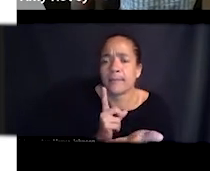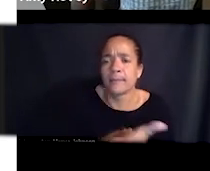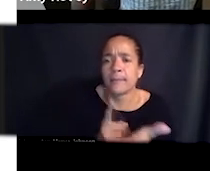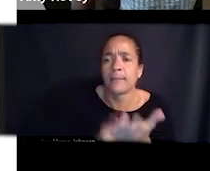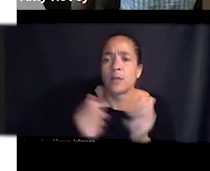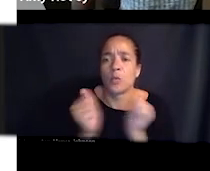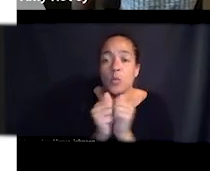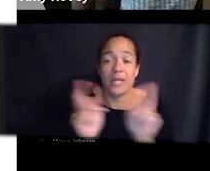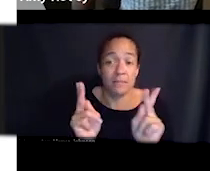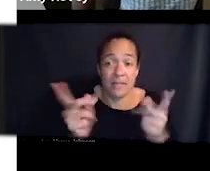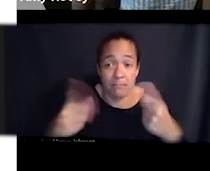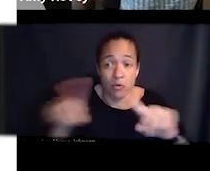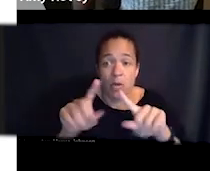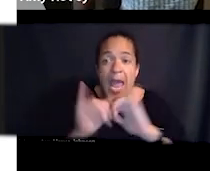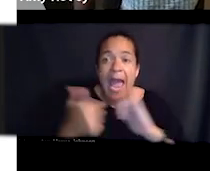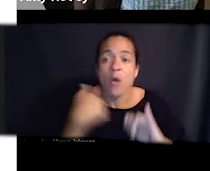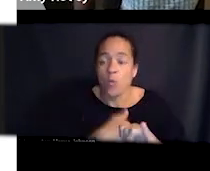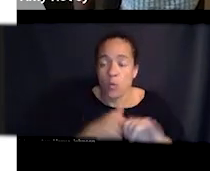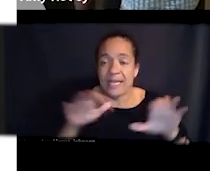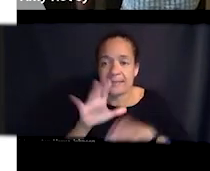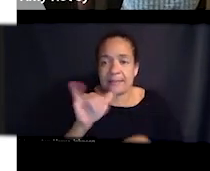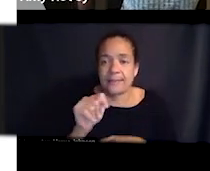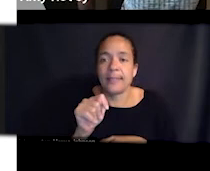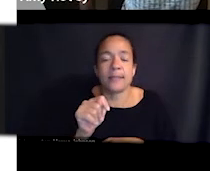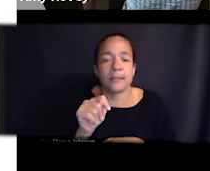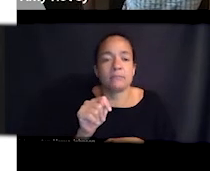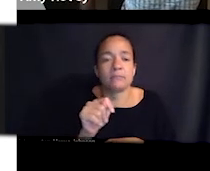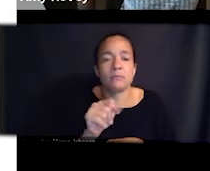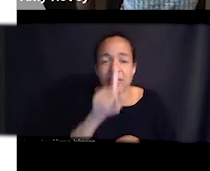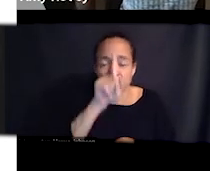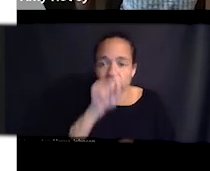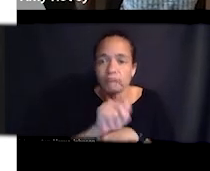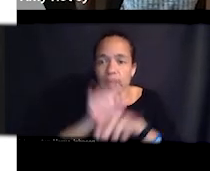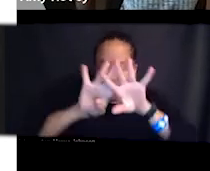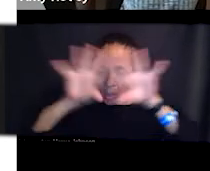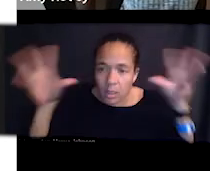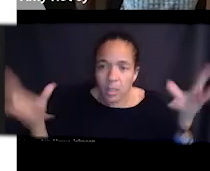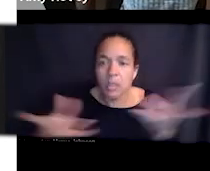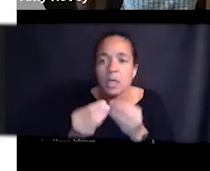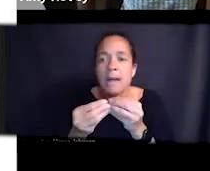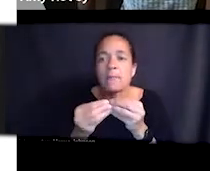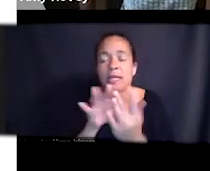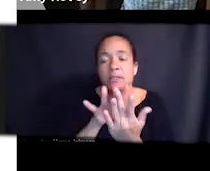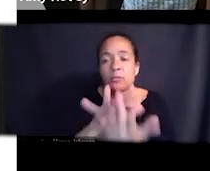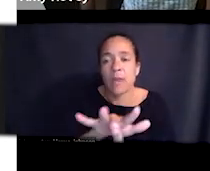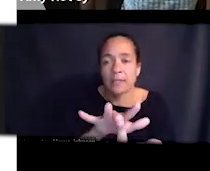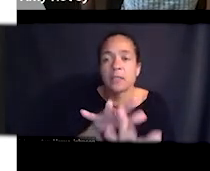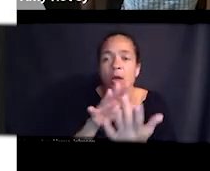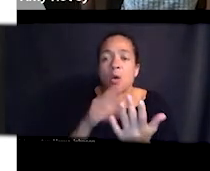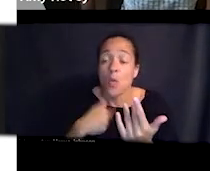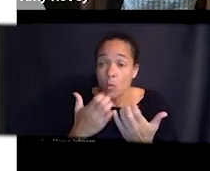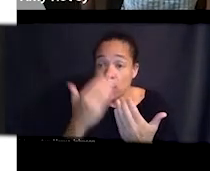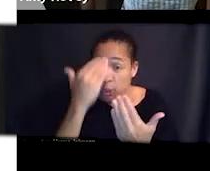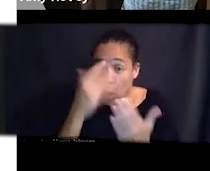with folks in the ways that we did and really do this comprehensive outreach and we want to know what you